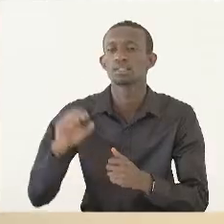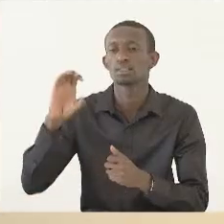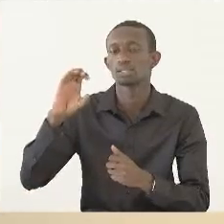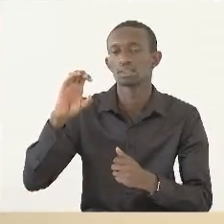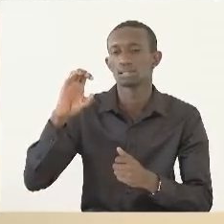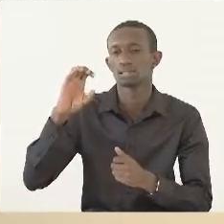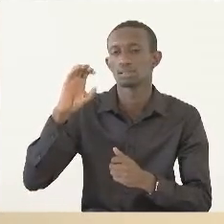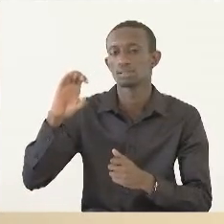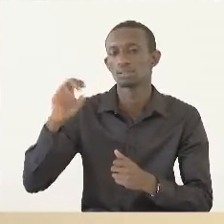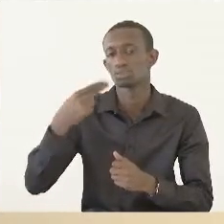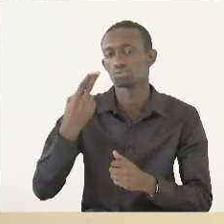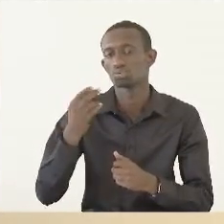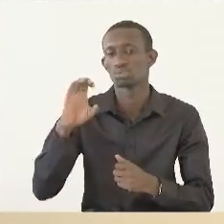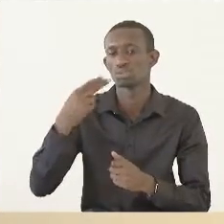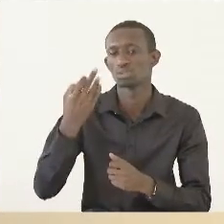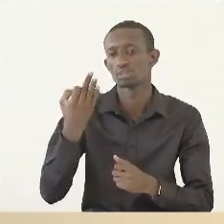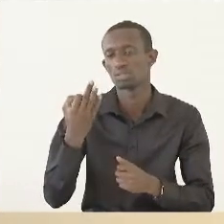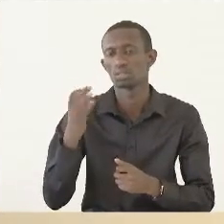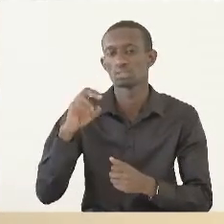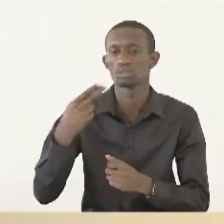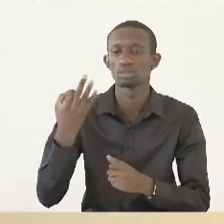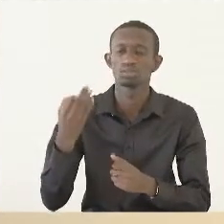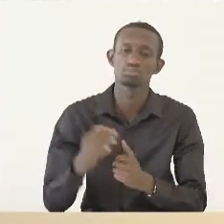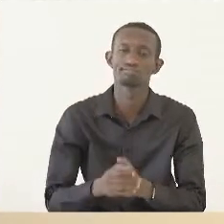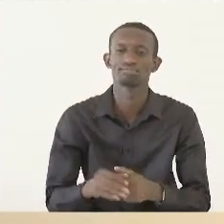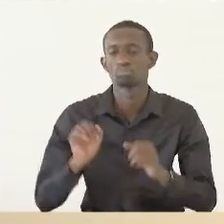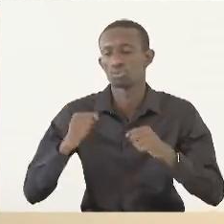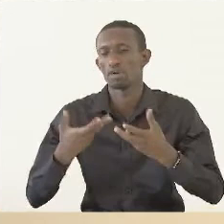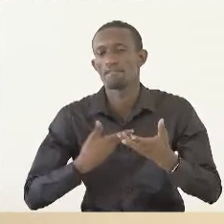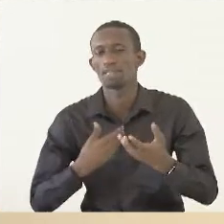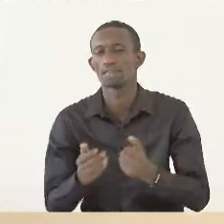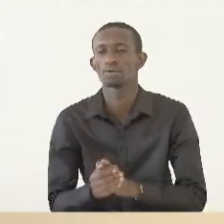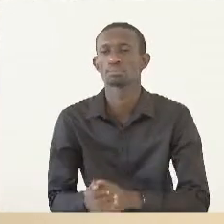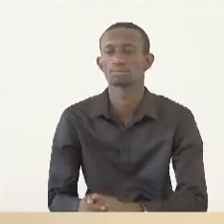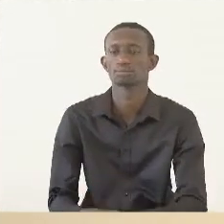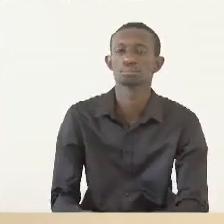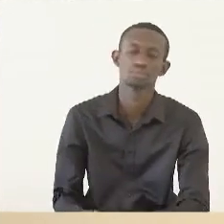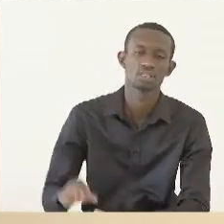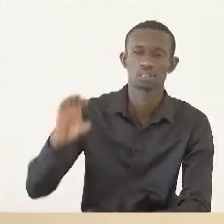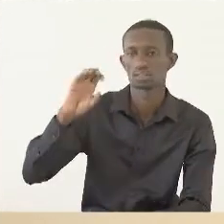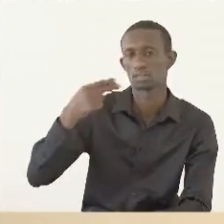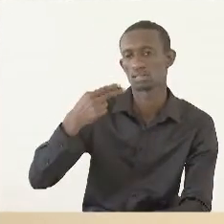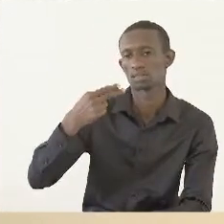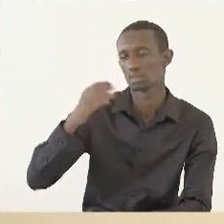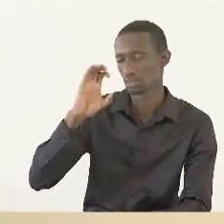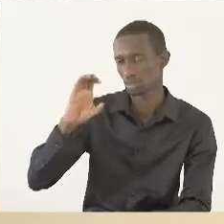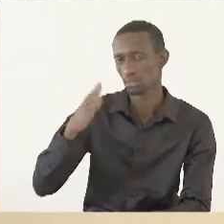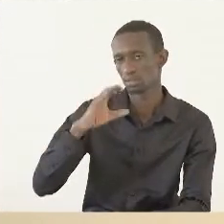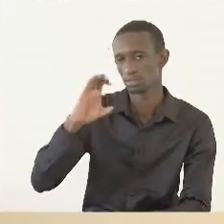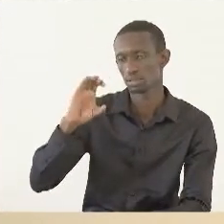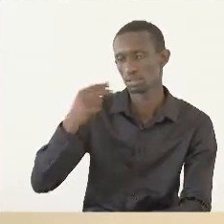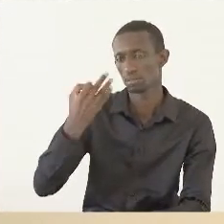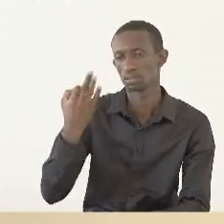C2CH3, or you may have this. Say this is